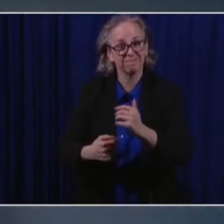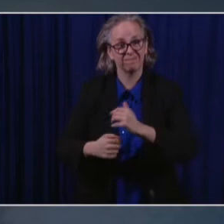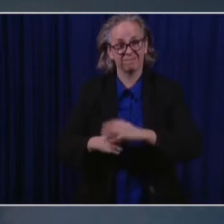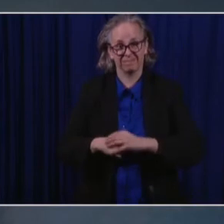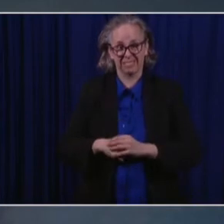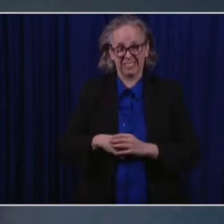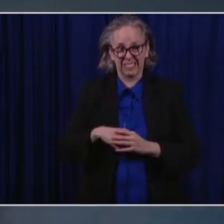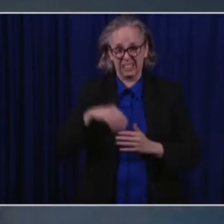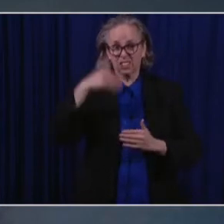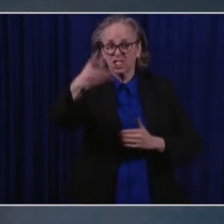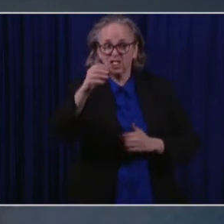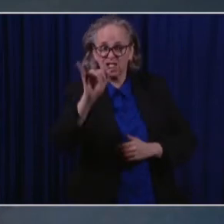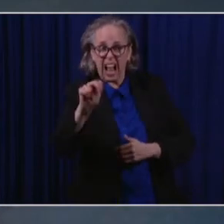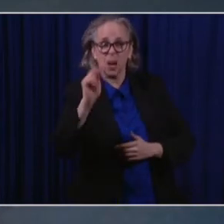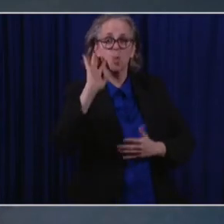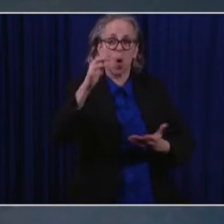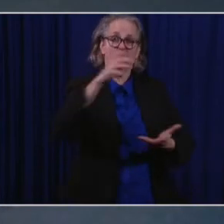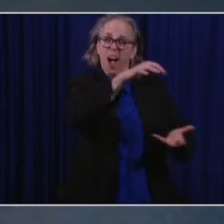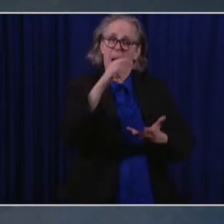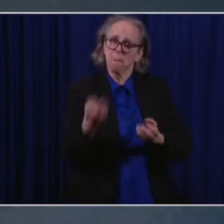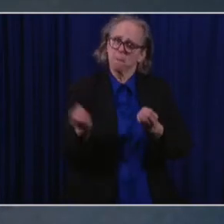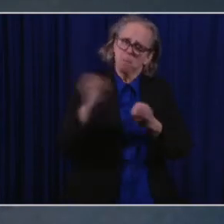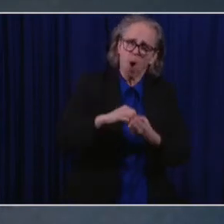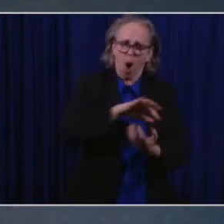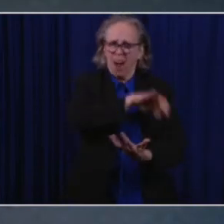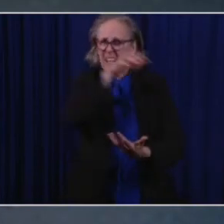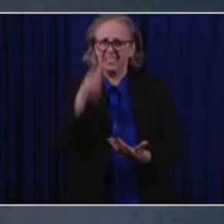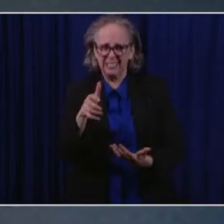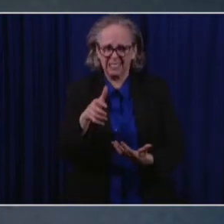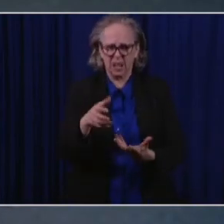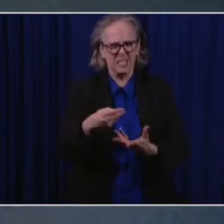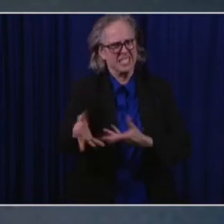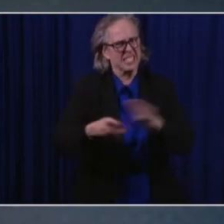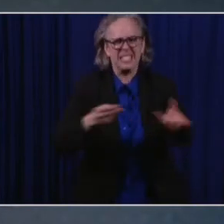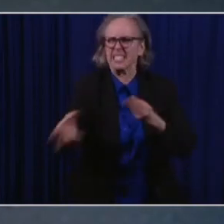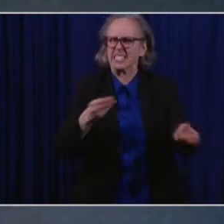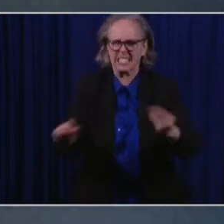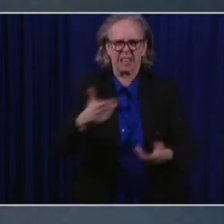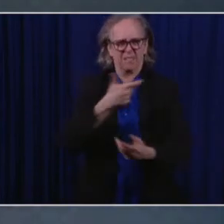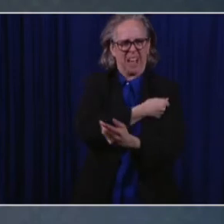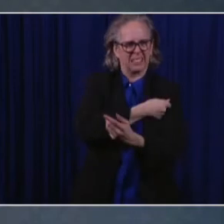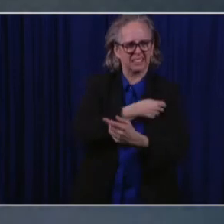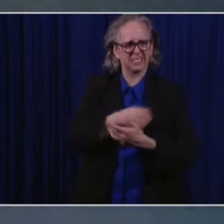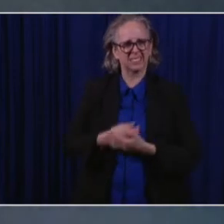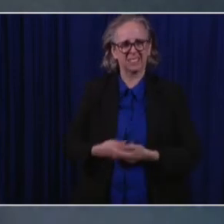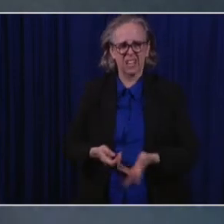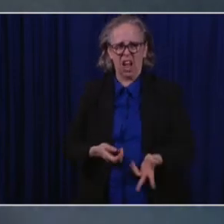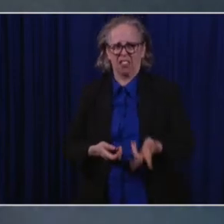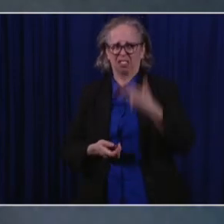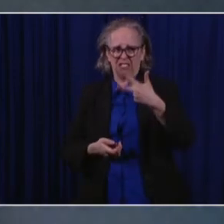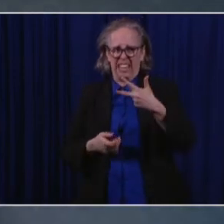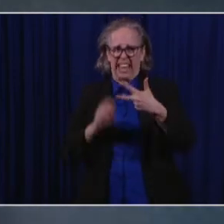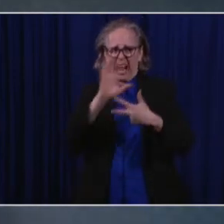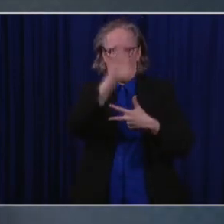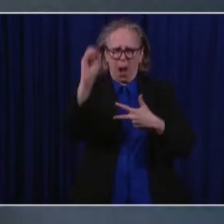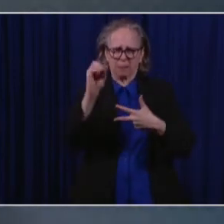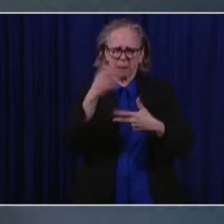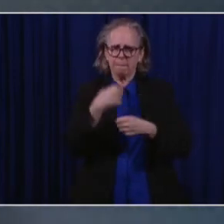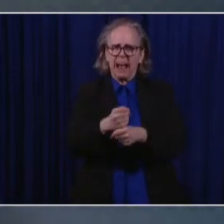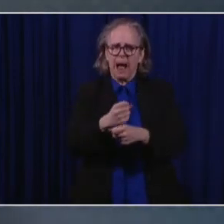of vaccine which comes out. And we have multiple vaccine makers now, not only Pfizer, but Moderna is going to apply for the emergency